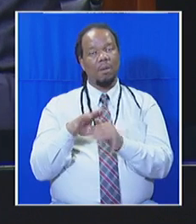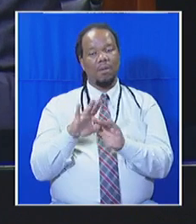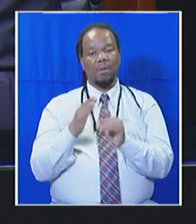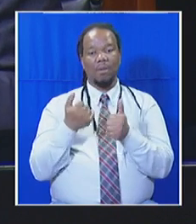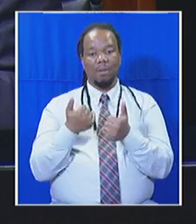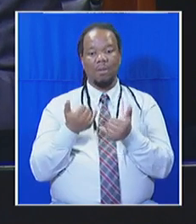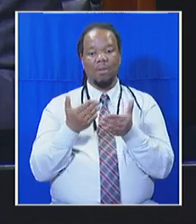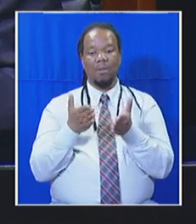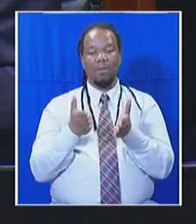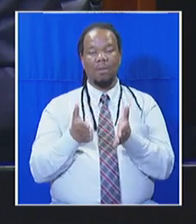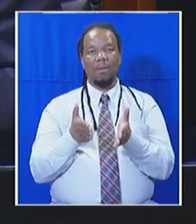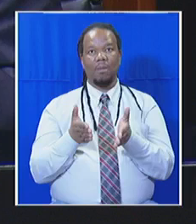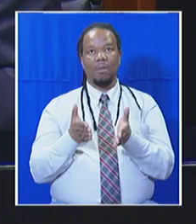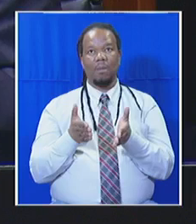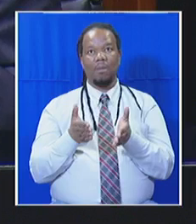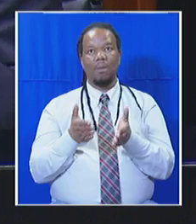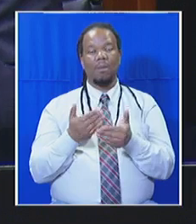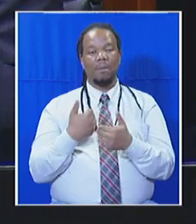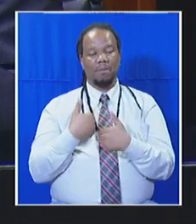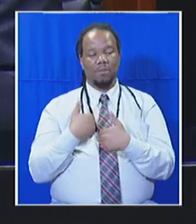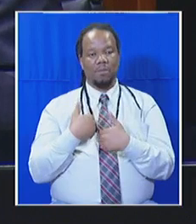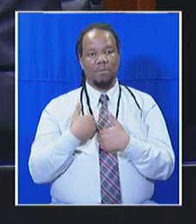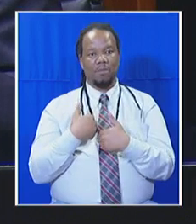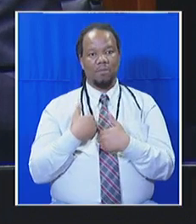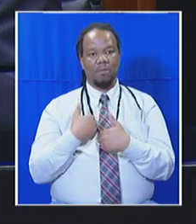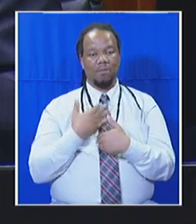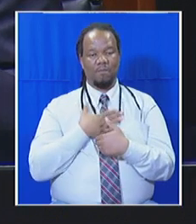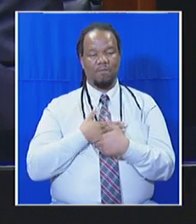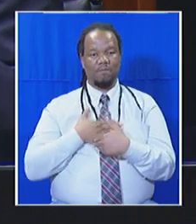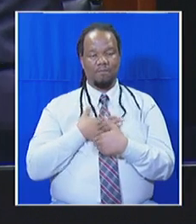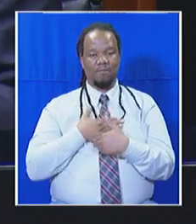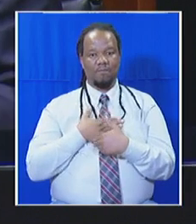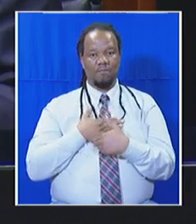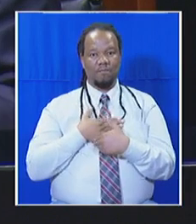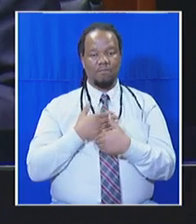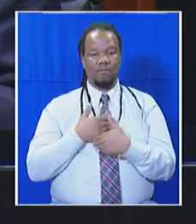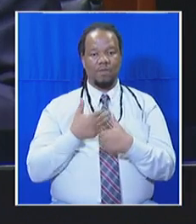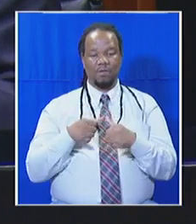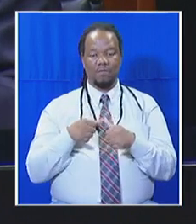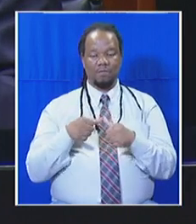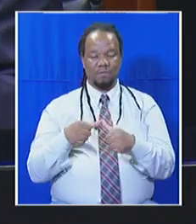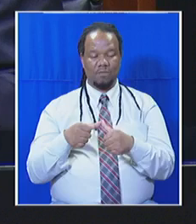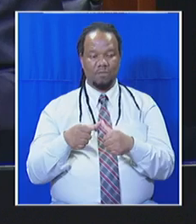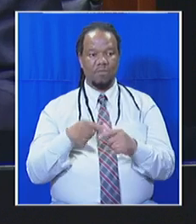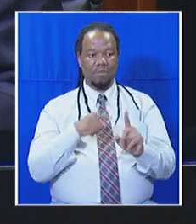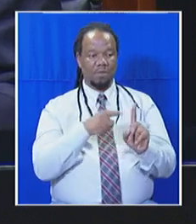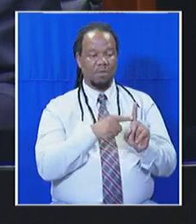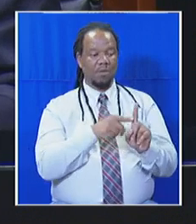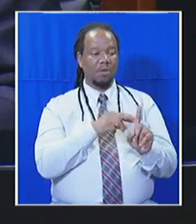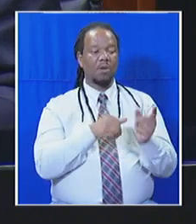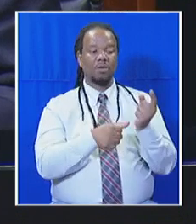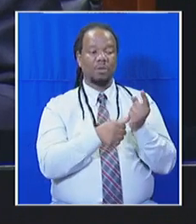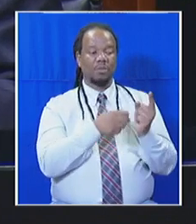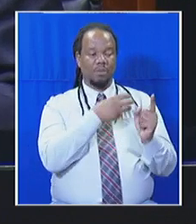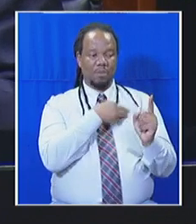purposes, I would strongly suggest that we proceed with the deputy minister responding to the